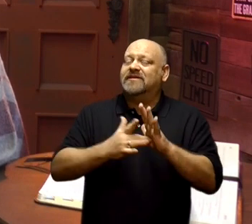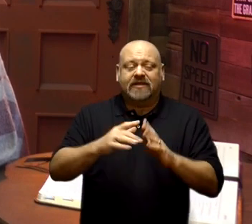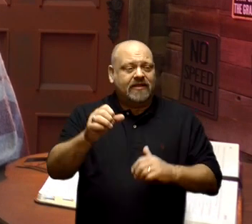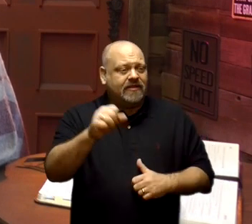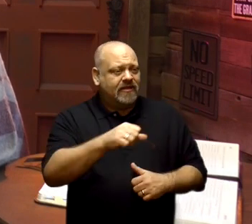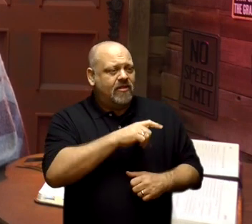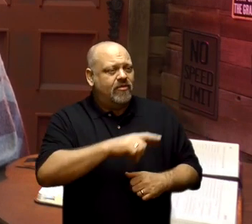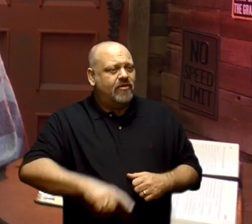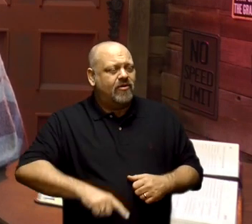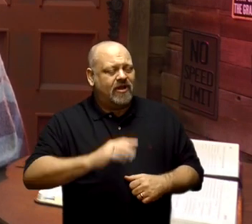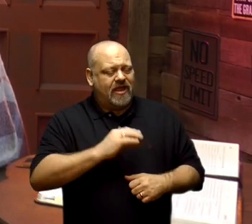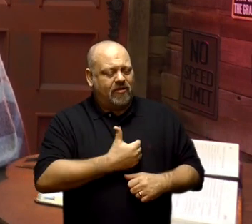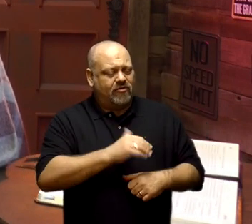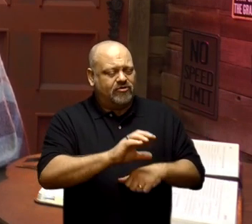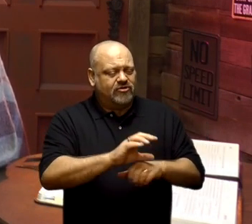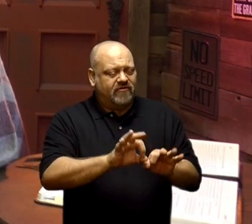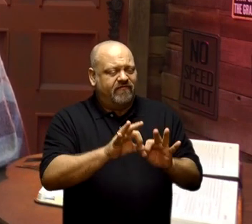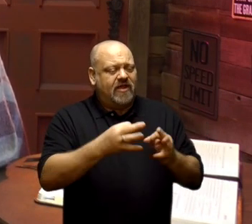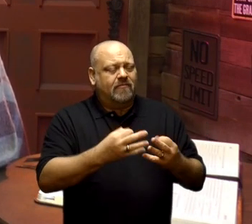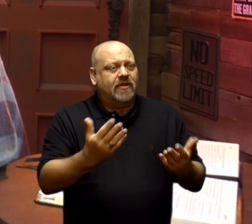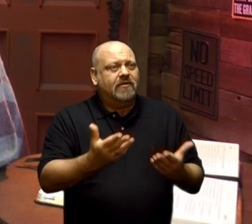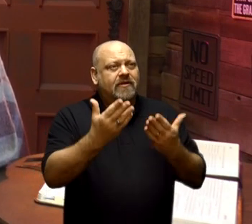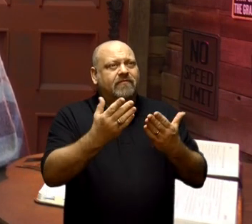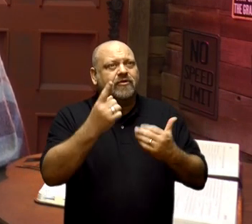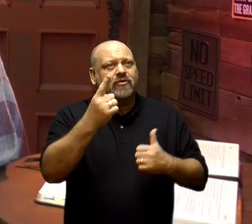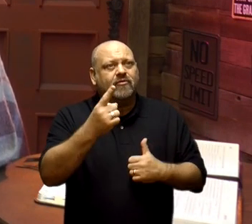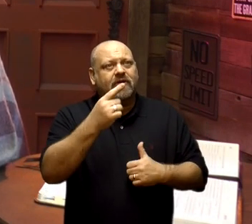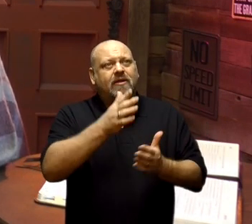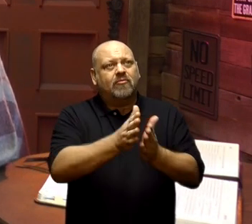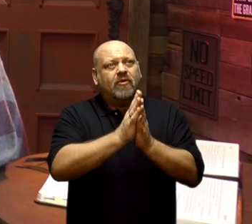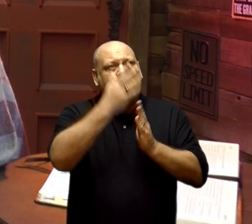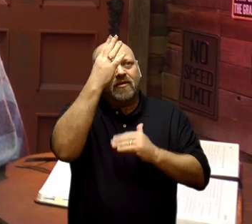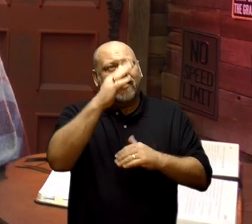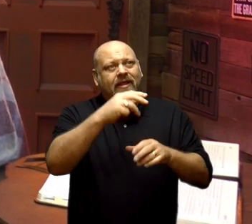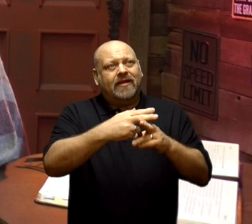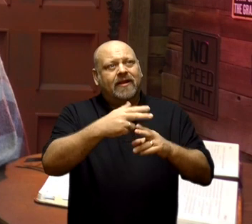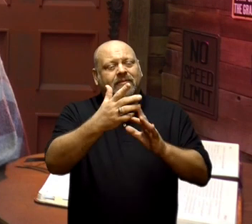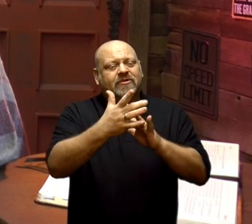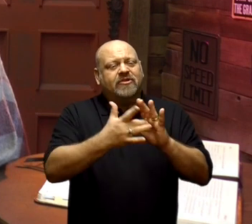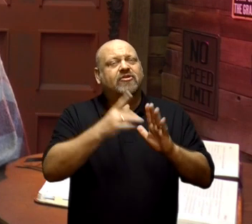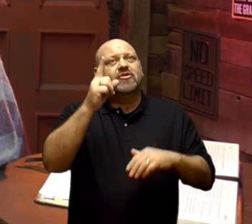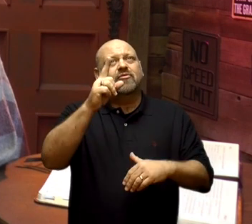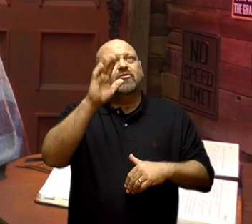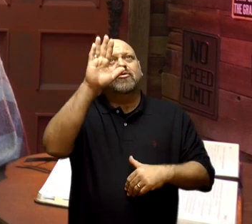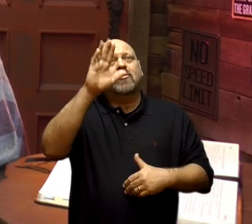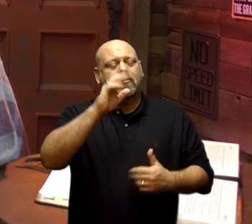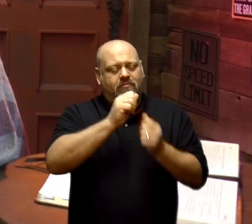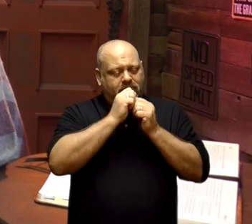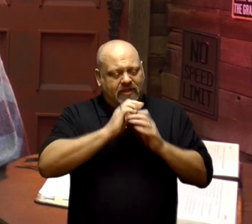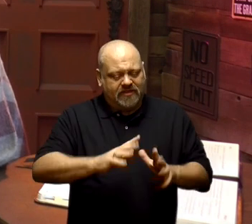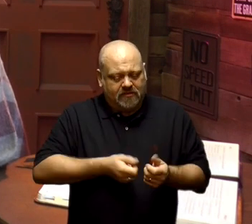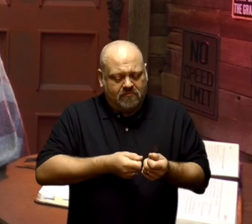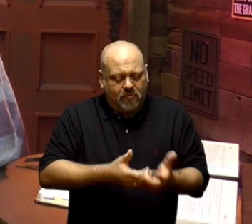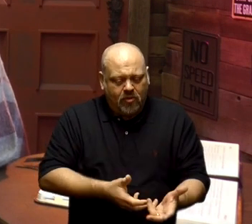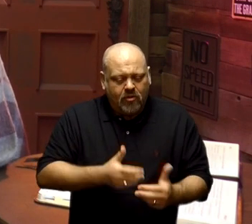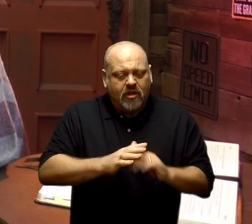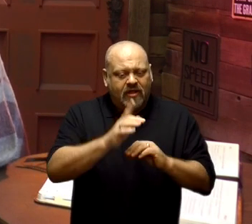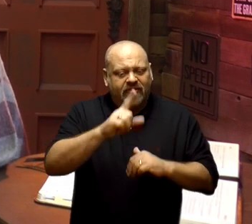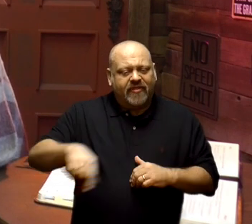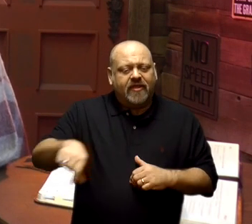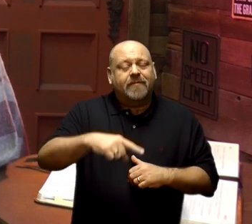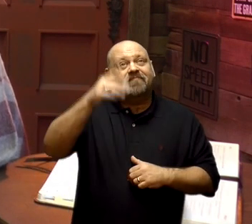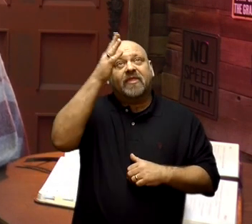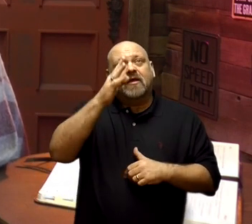Jesus. Yes, and Lord, I lift up our church family to you and just pray, God, in the name of Jesus, that you would just pour out your blessing on